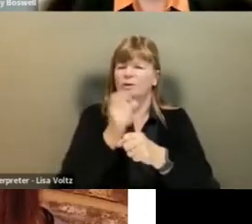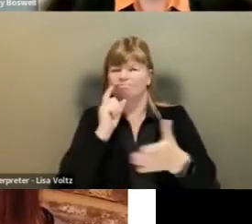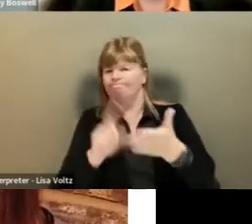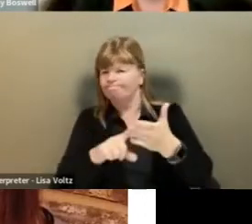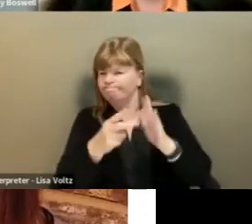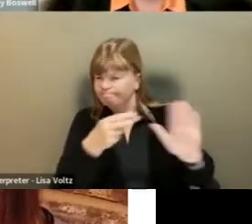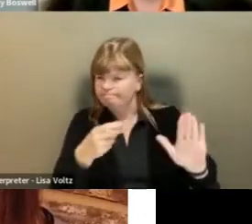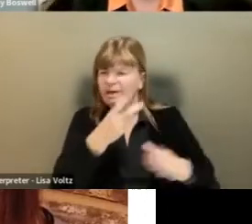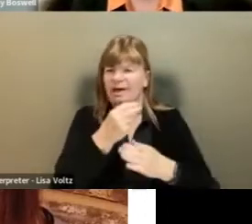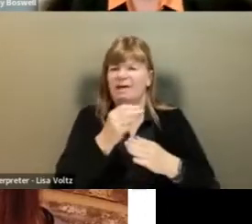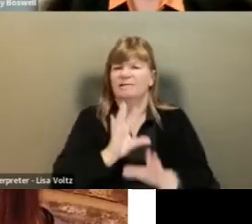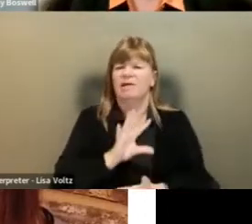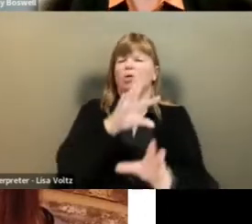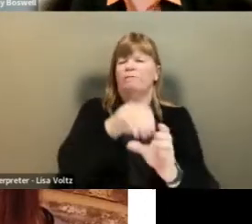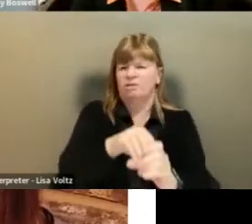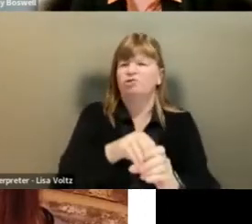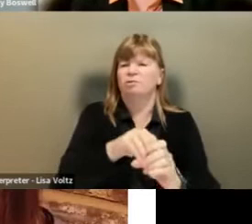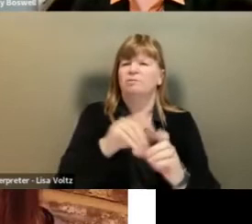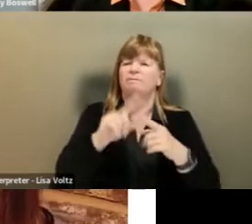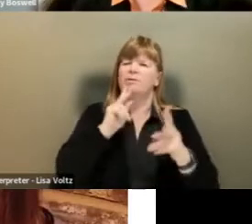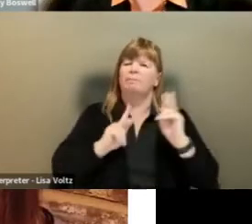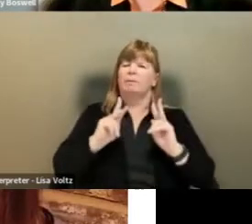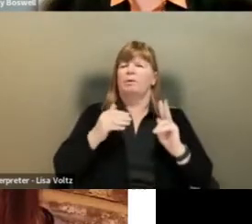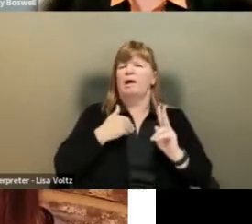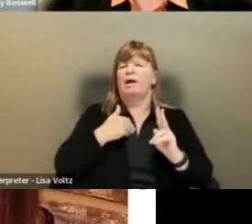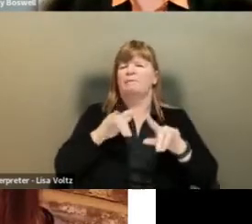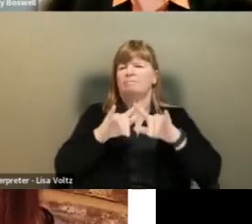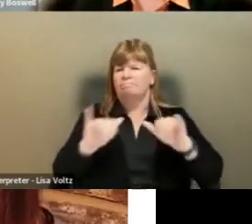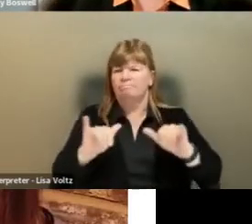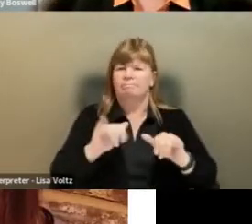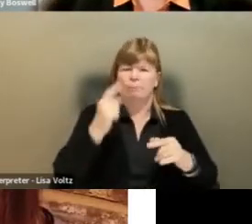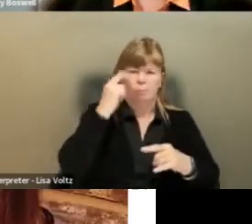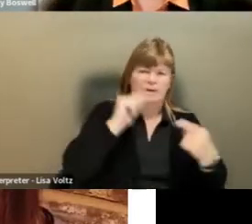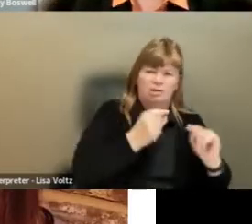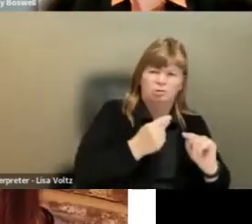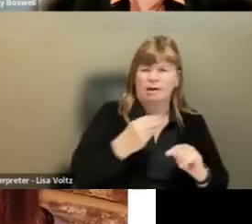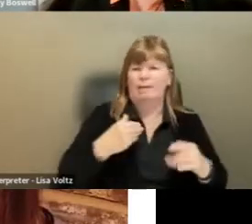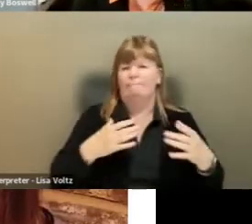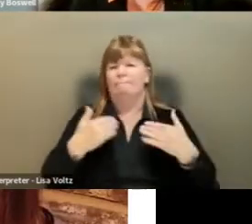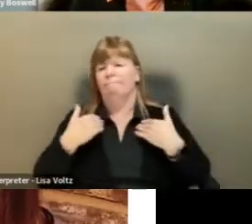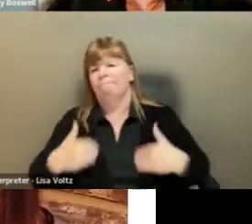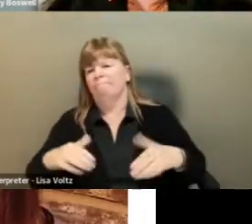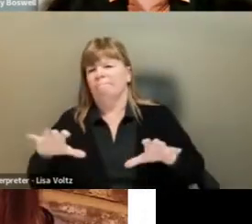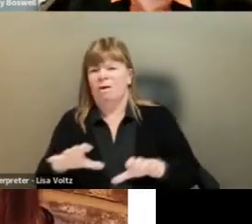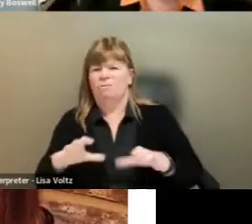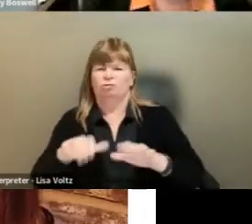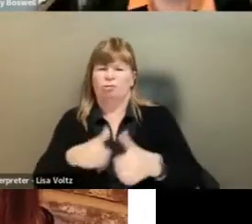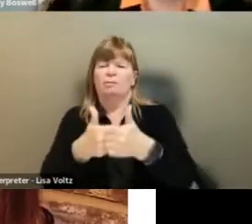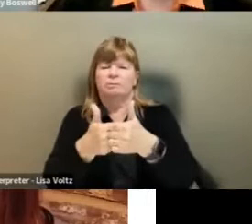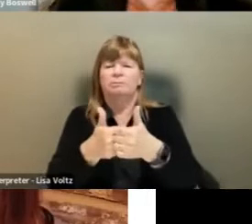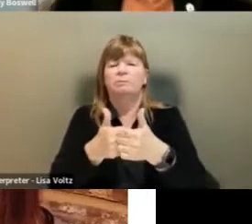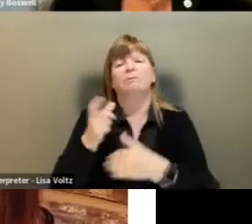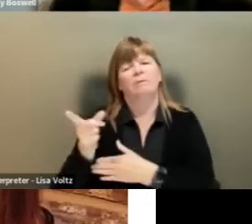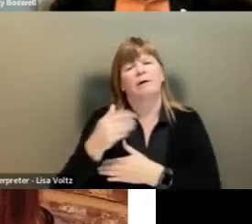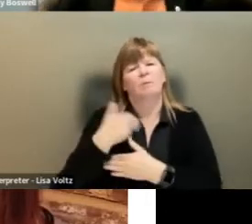and intervention for individuals with co-occurring brain injury and behavioral health challenges. And they have some